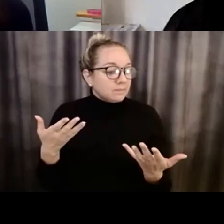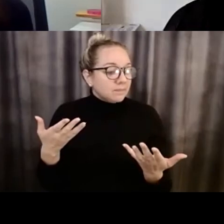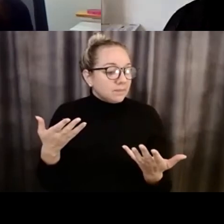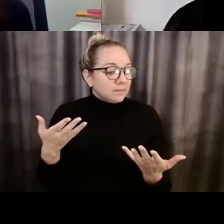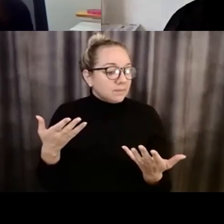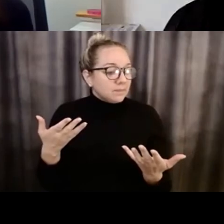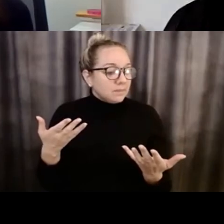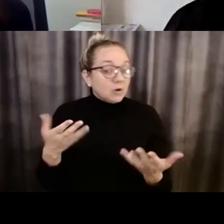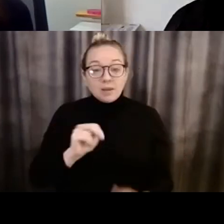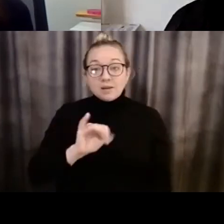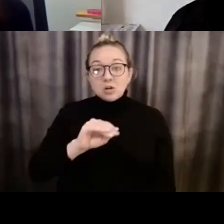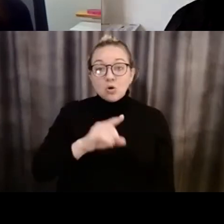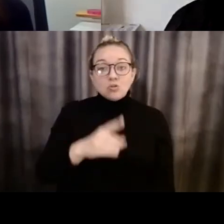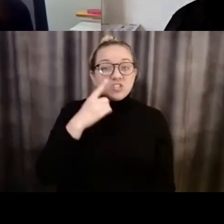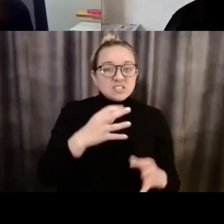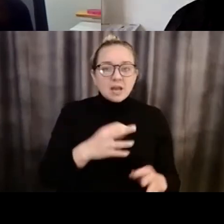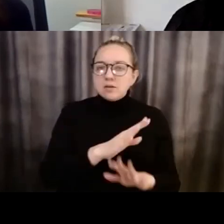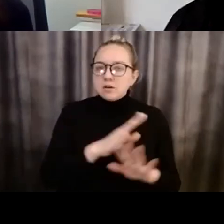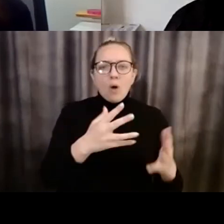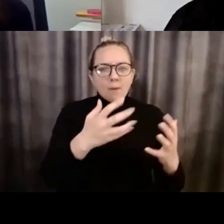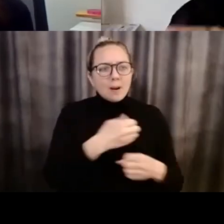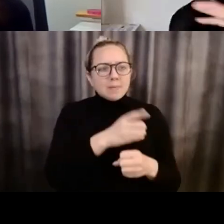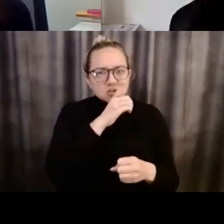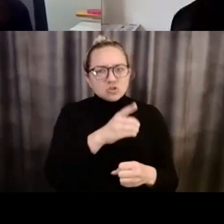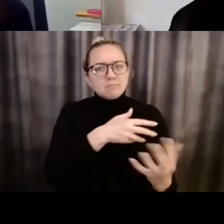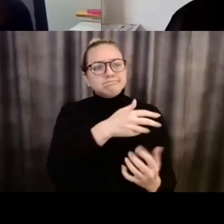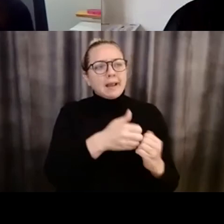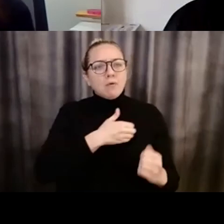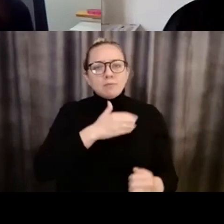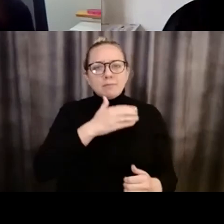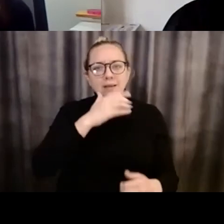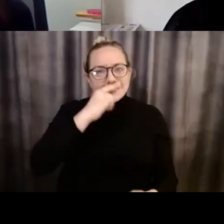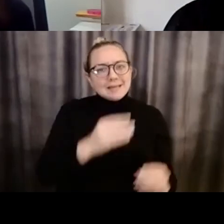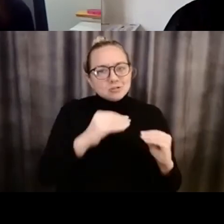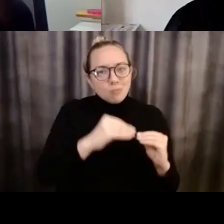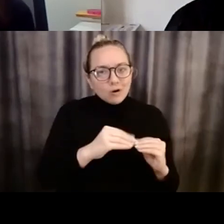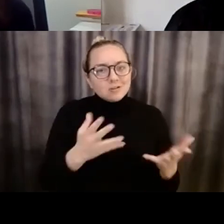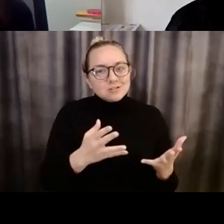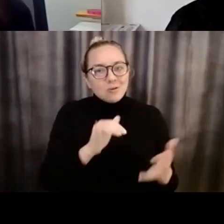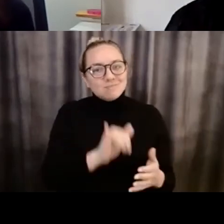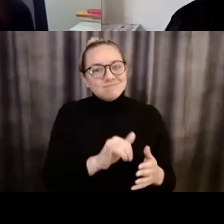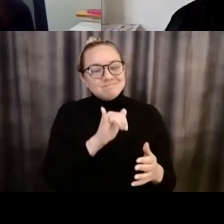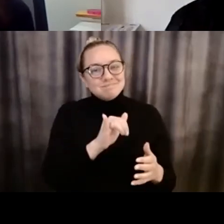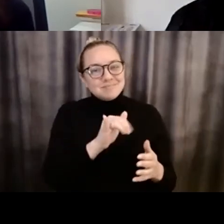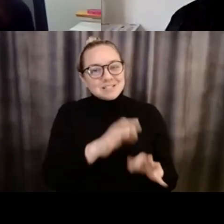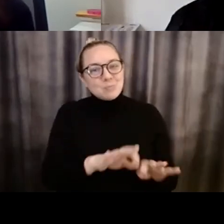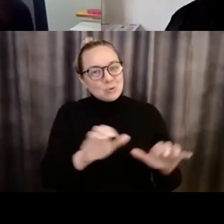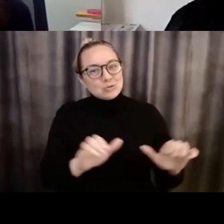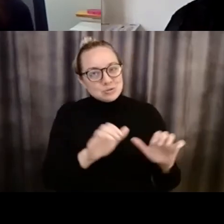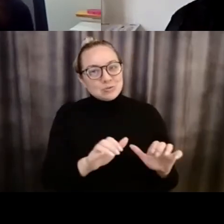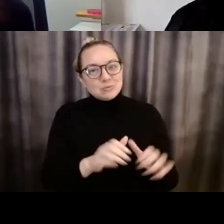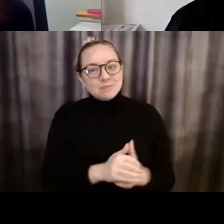or adding a little habit that has really served you, or getting rid of something that hasn't served you. So resilience is